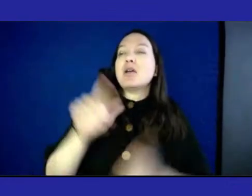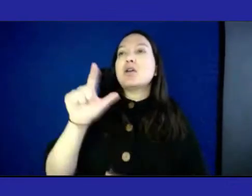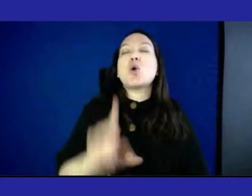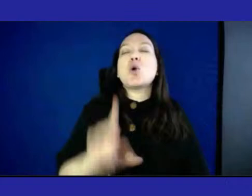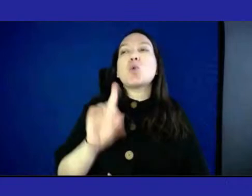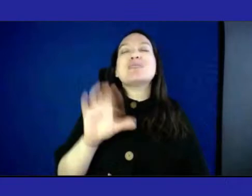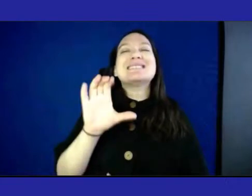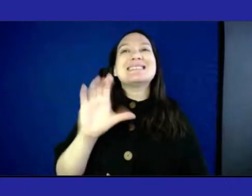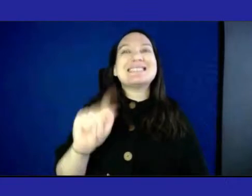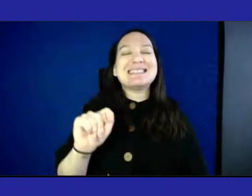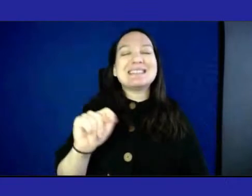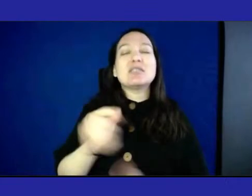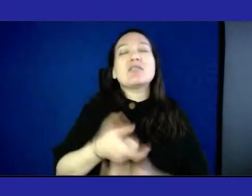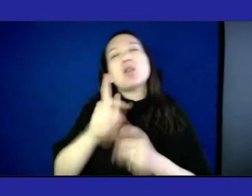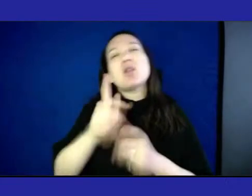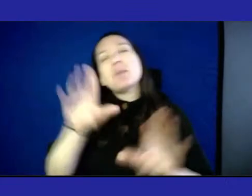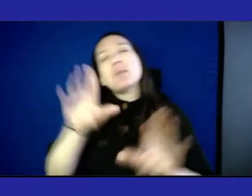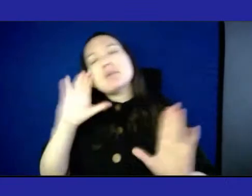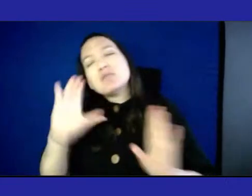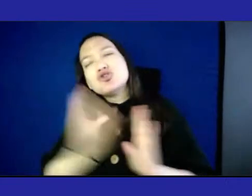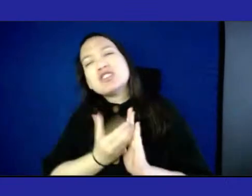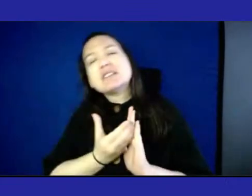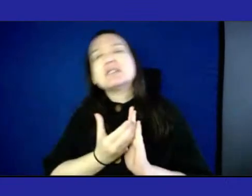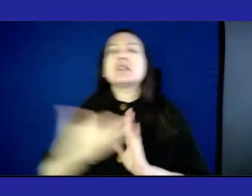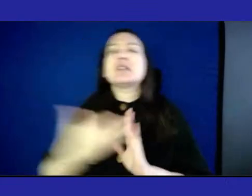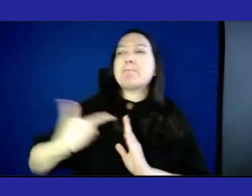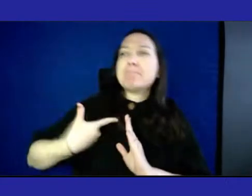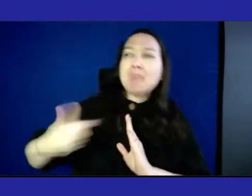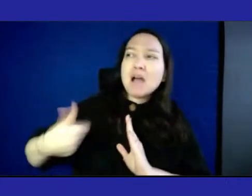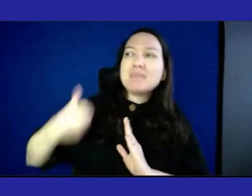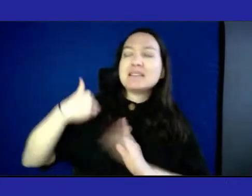imaging, biopsies, and lung resections. Next slide, please.